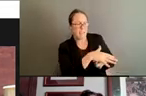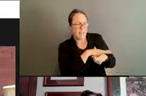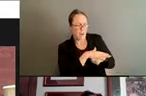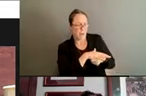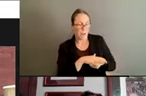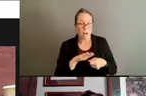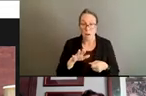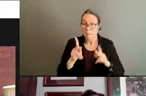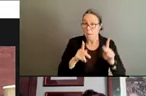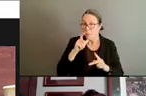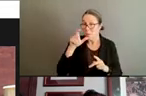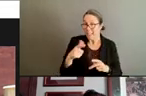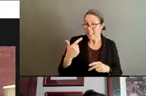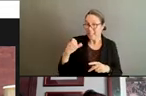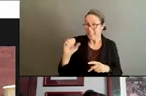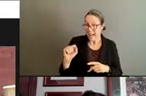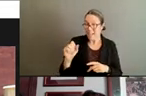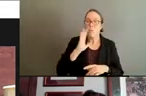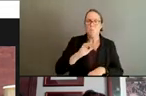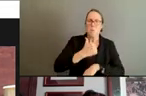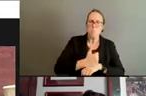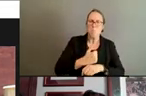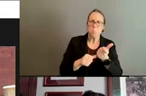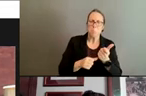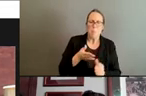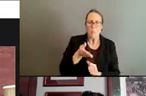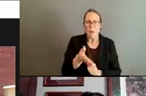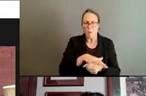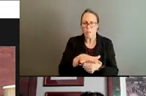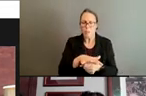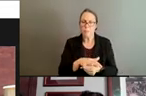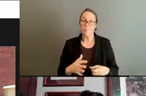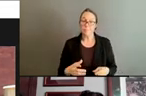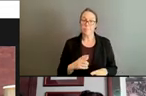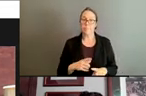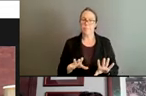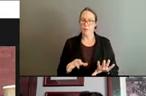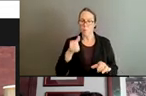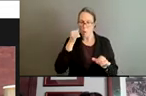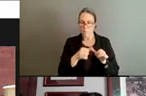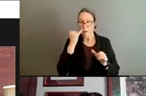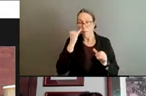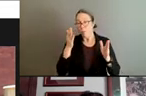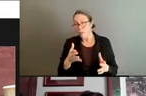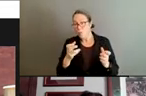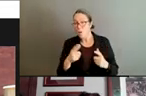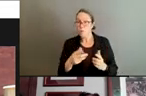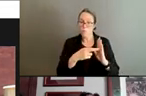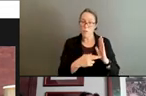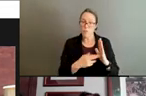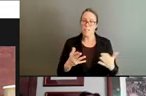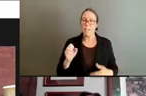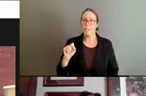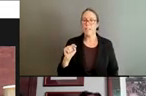gas? But you want to make sure that when if somebody does decide to register on, like especially like in Texas and